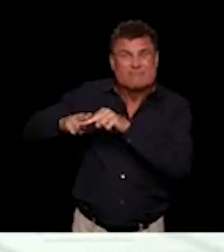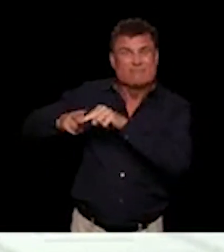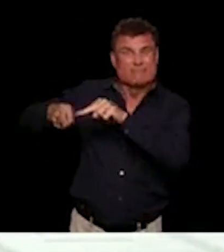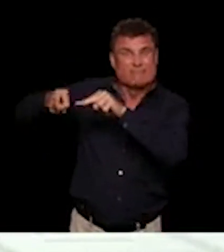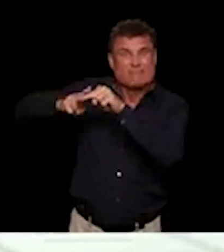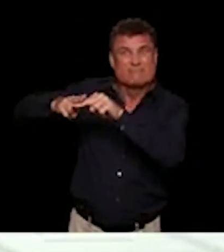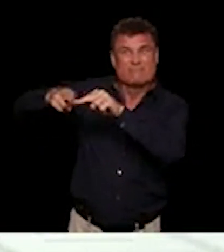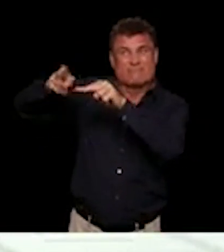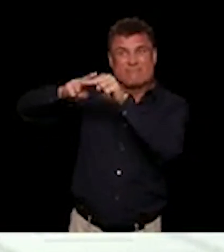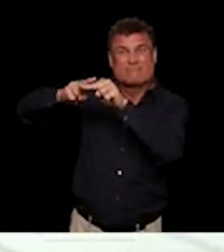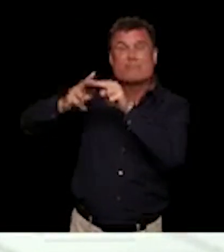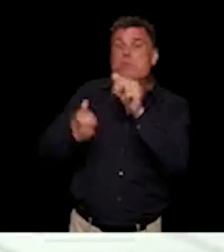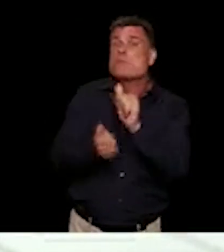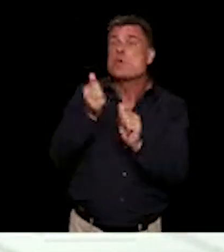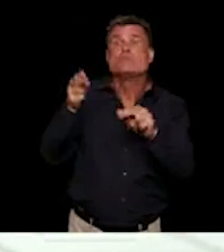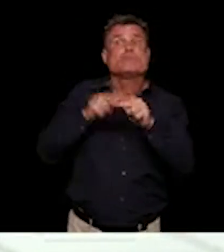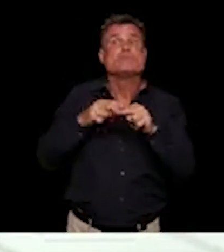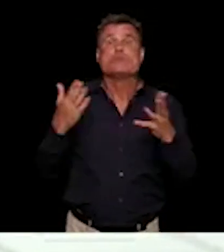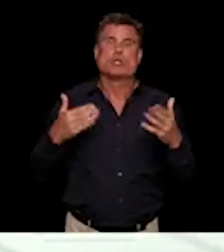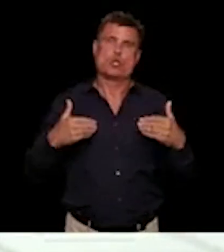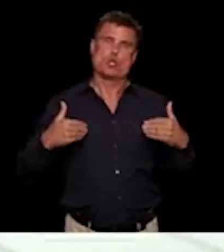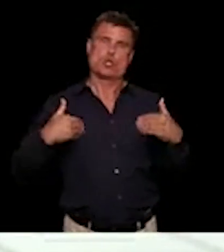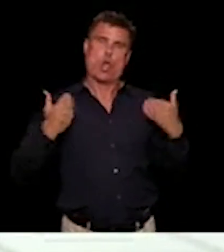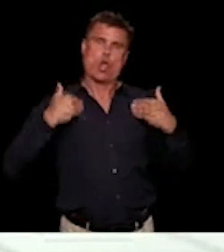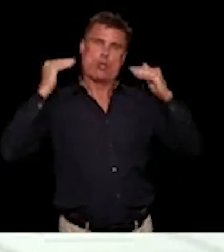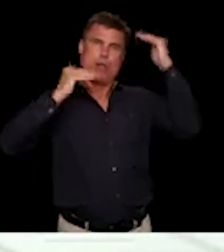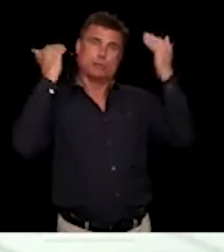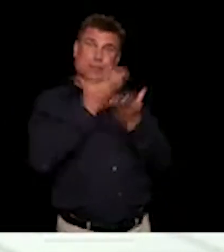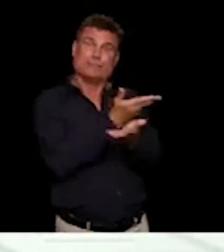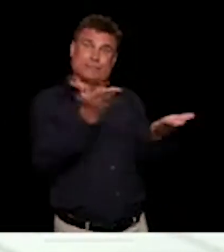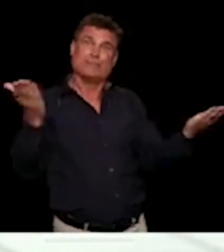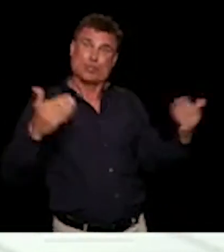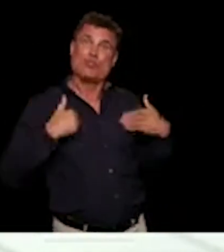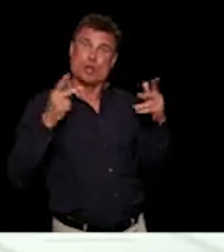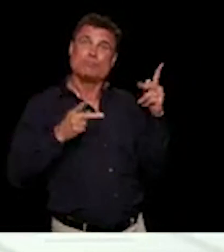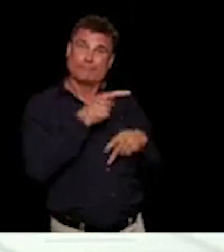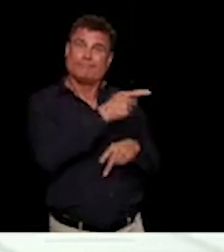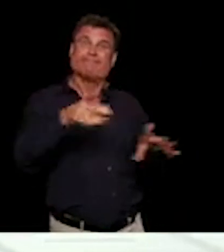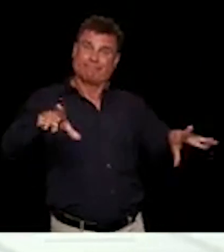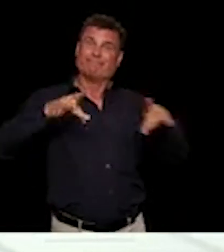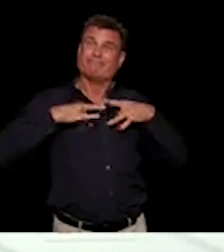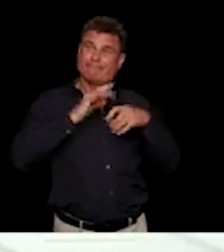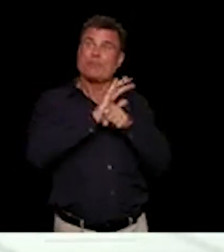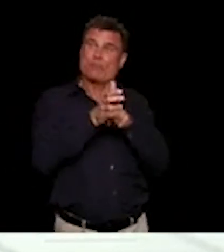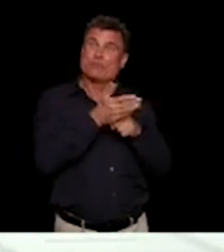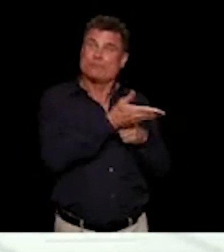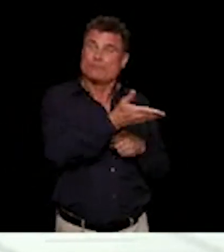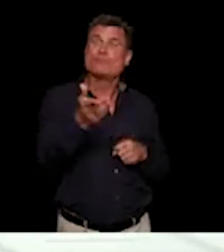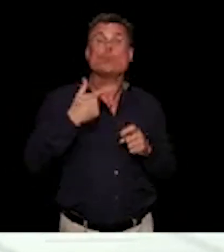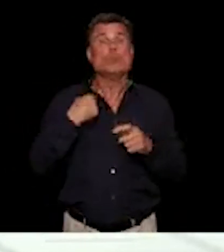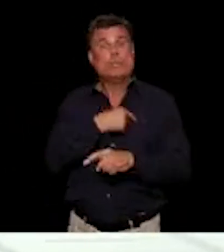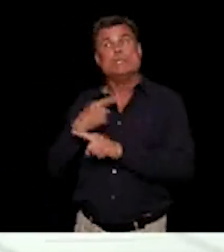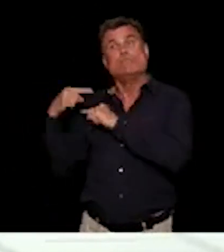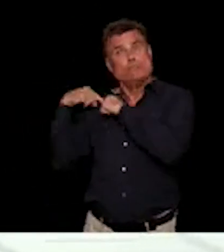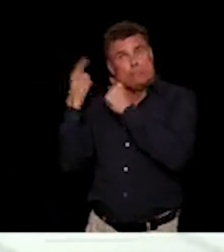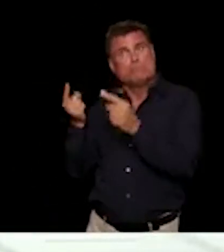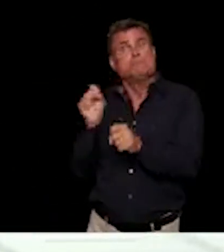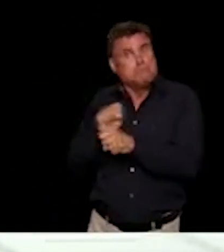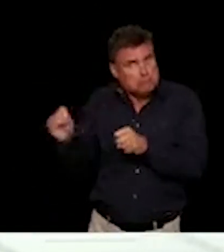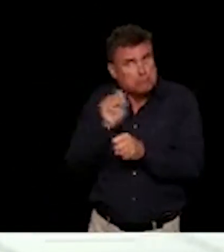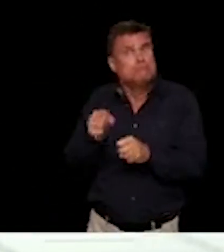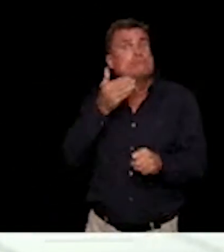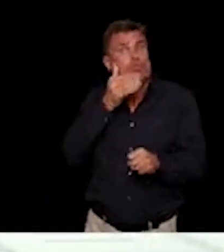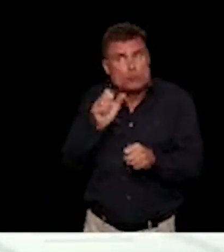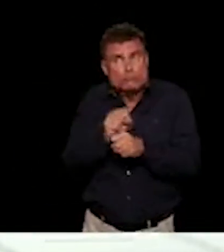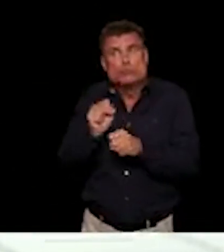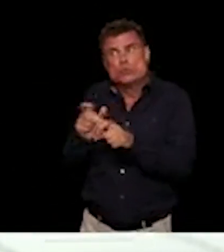time are among young adults. This tells us that we have done, to date, a relatively good job of protecting the most vulnerable.